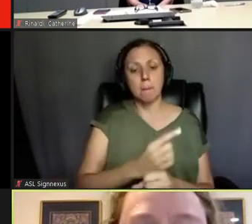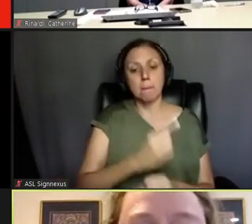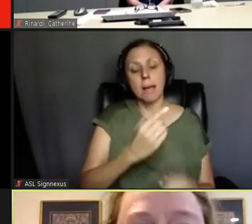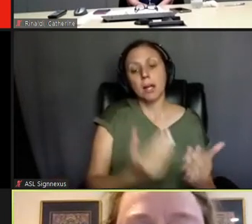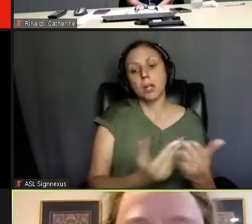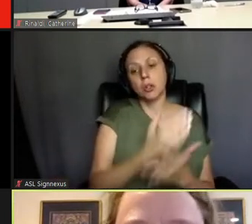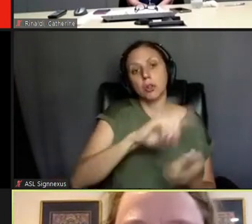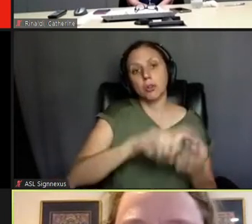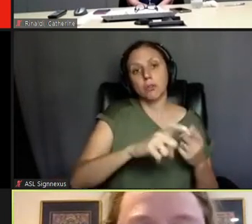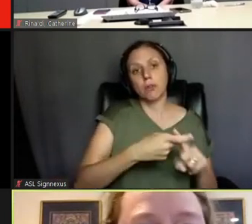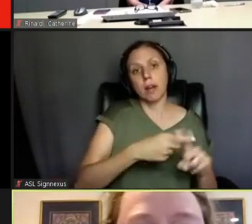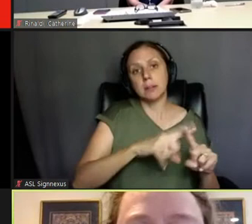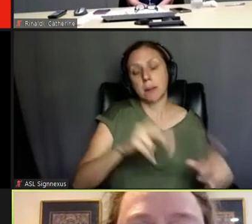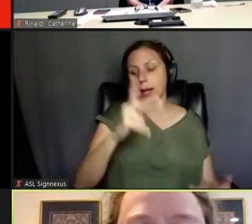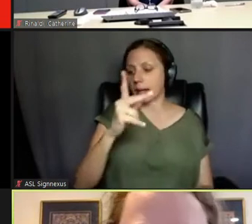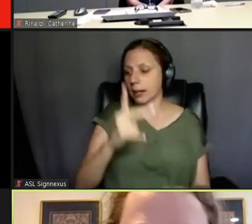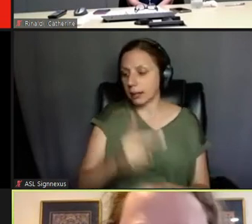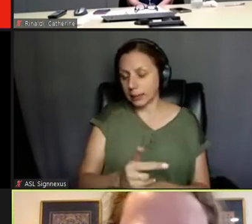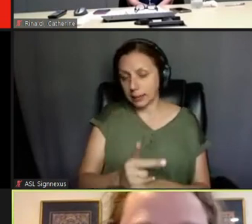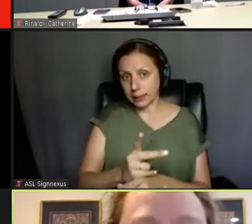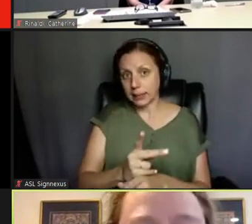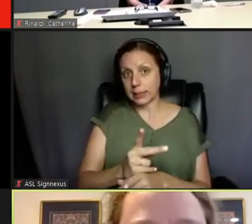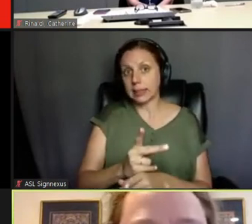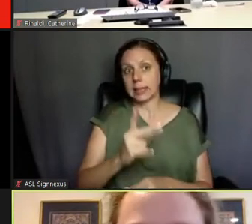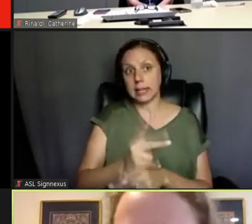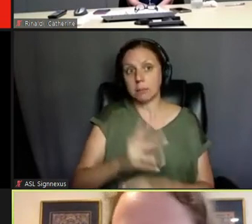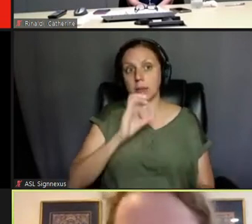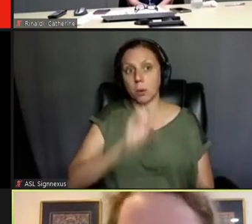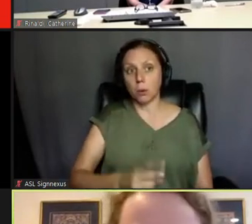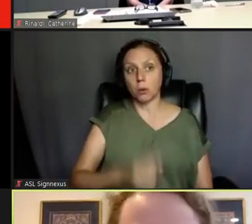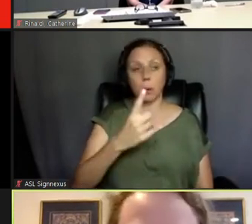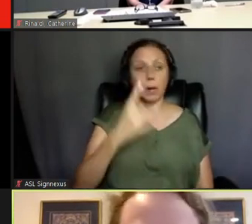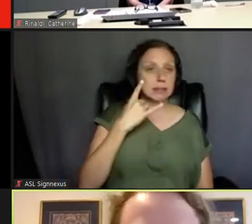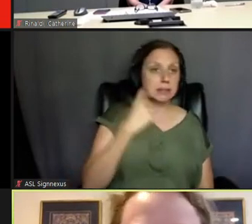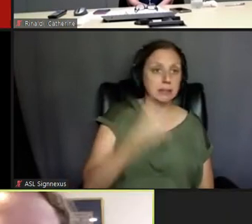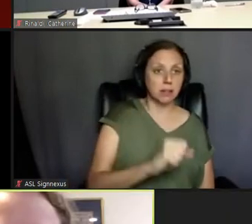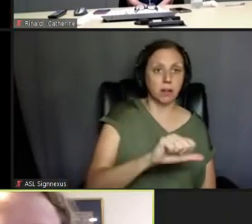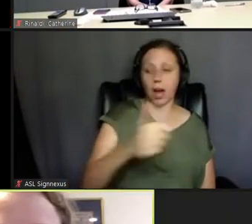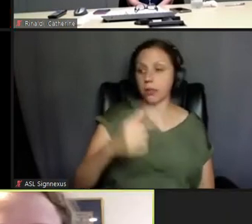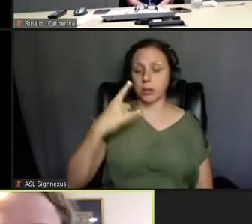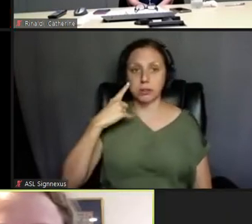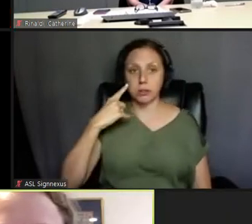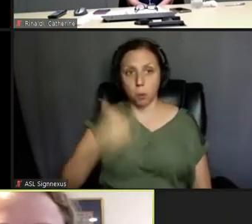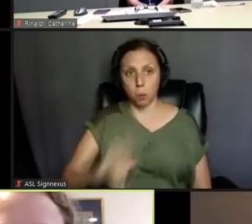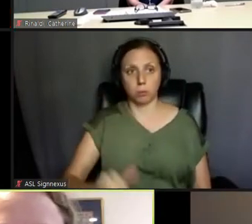old. One is silver, but the other is gold. Thank you.